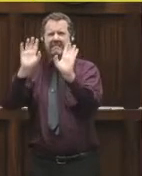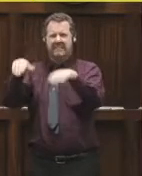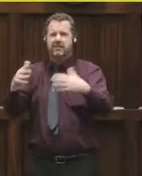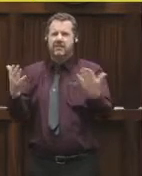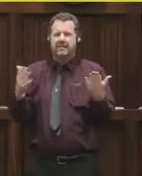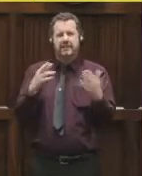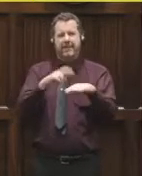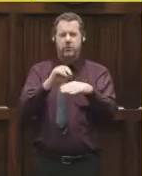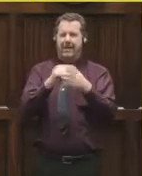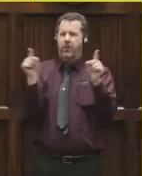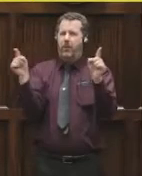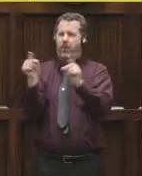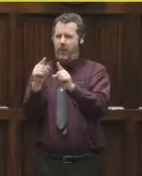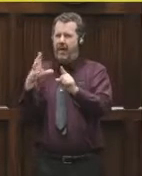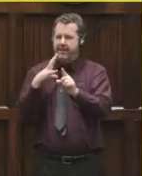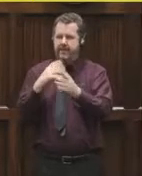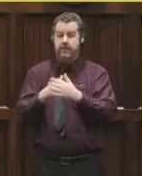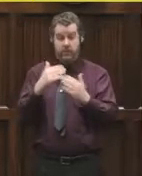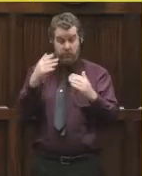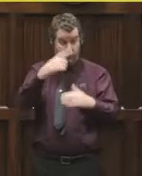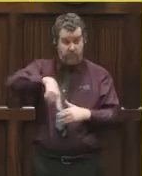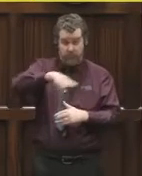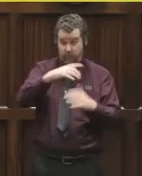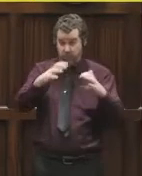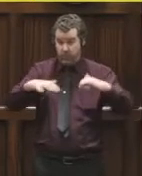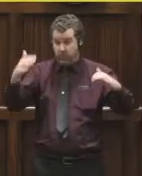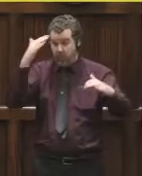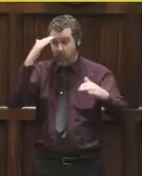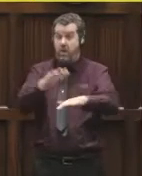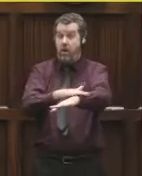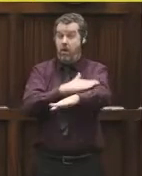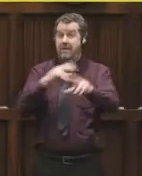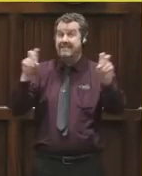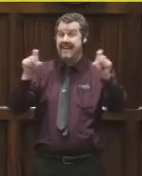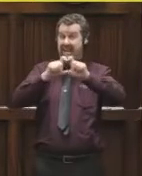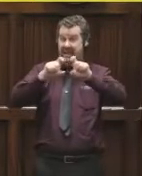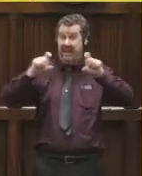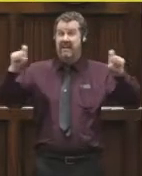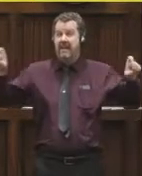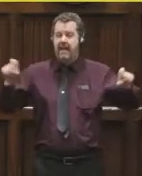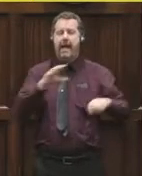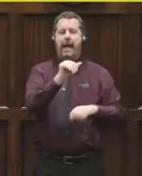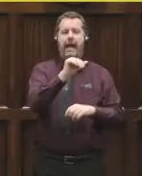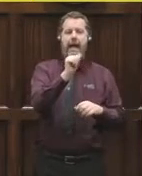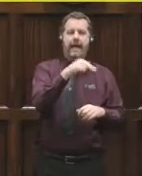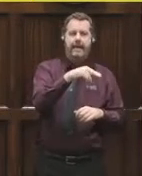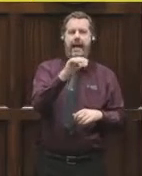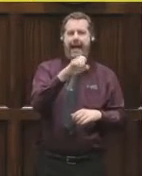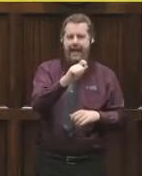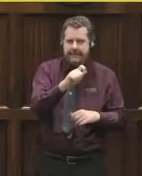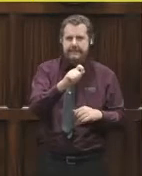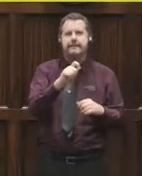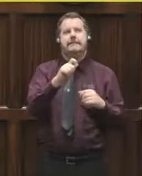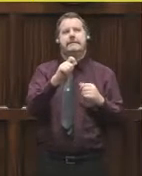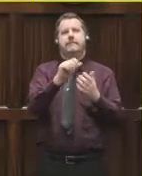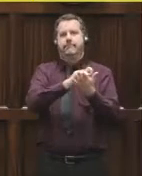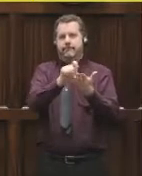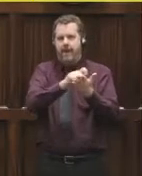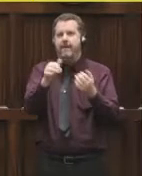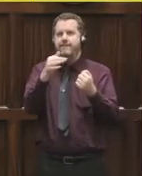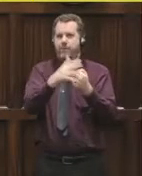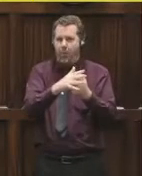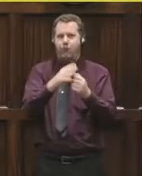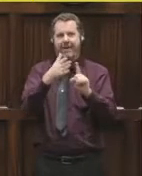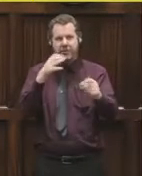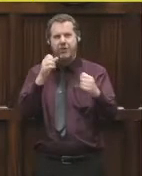speech. As the House will note, the long title of the bill is an act to provide for the recognition of Irish Sign Language, and